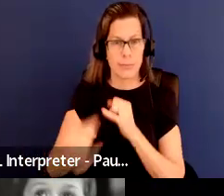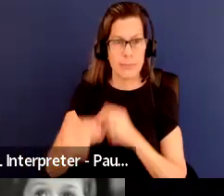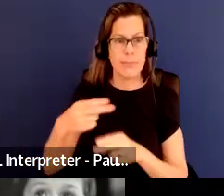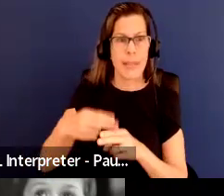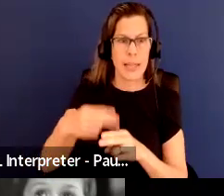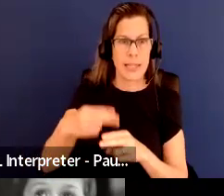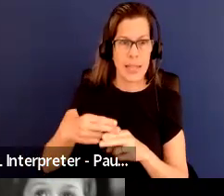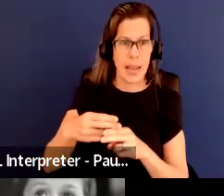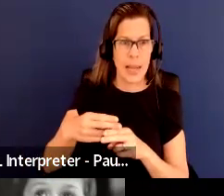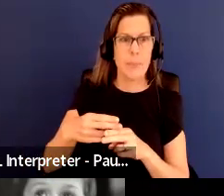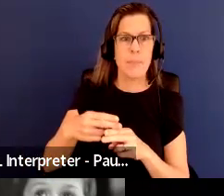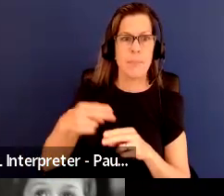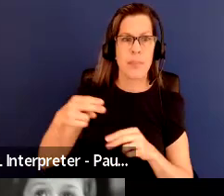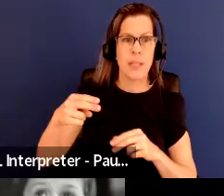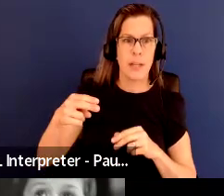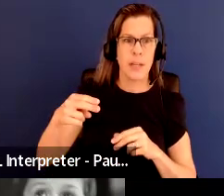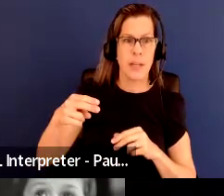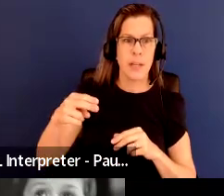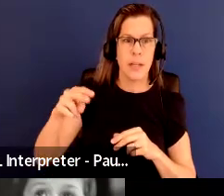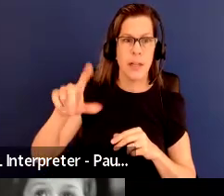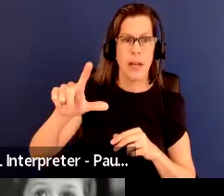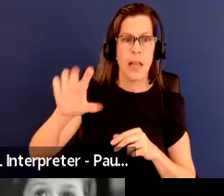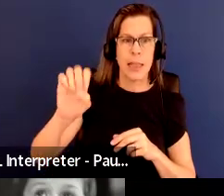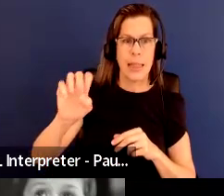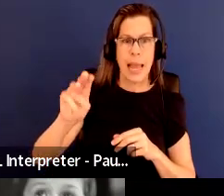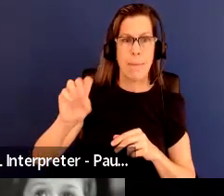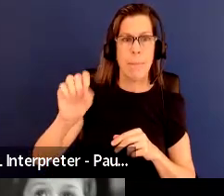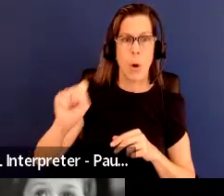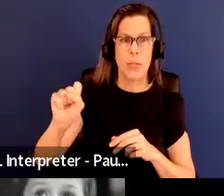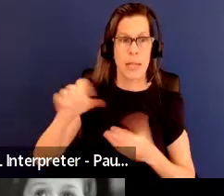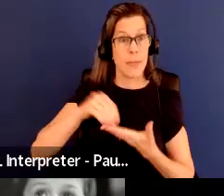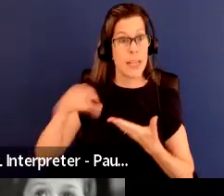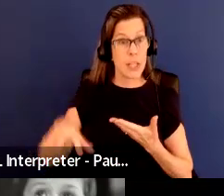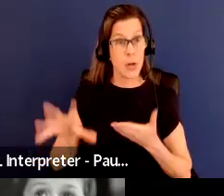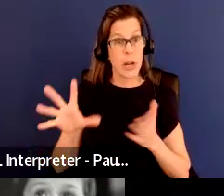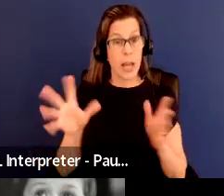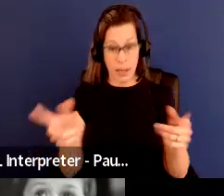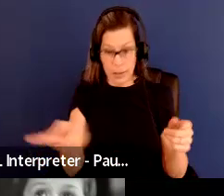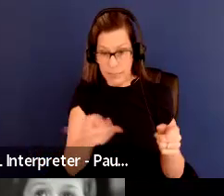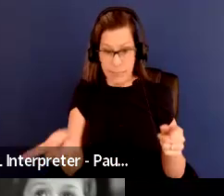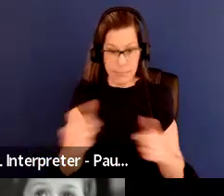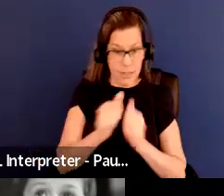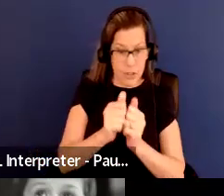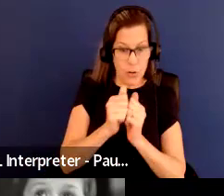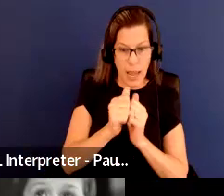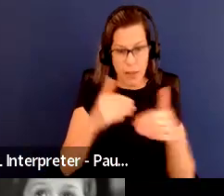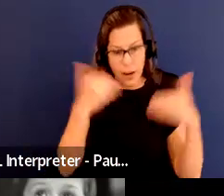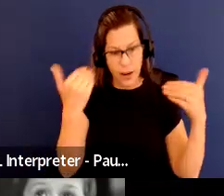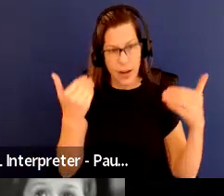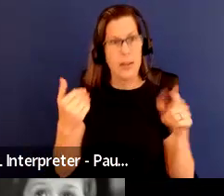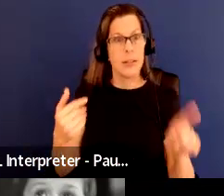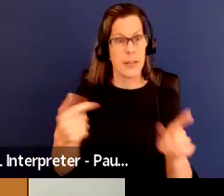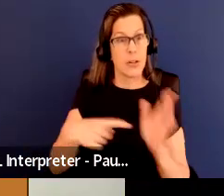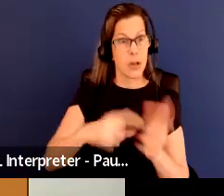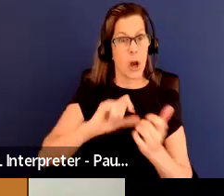teacher, and the student is Oralia Cantu. Just love the smiling and the matete. She's showing her how to crush corn. I've